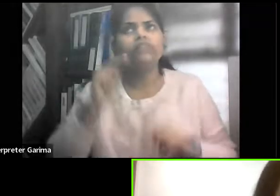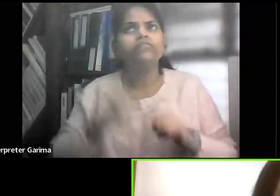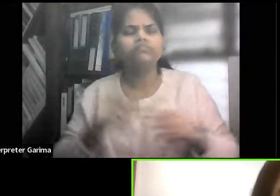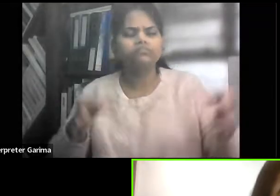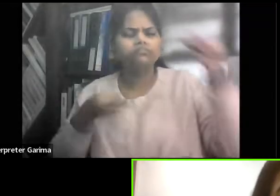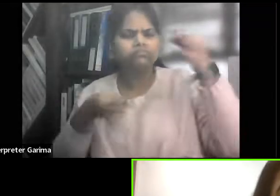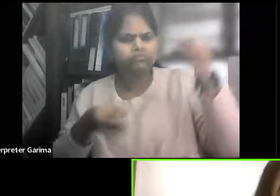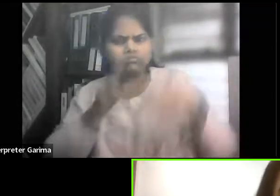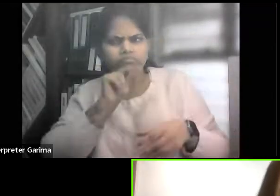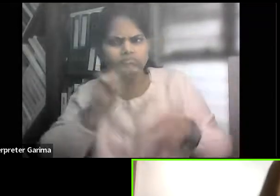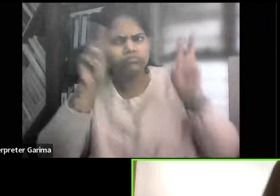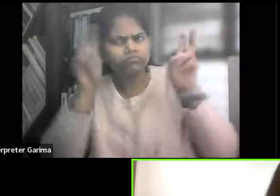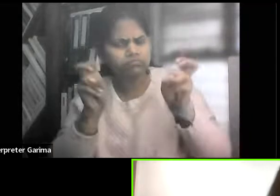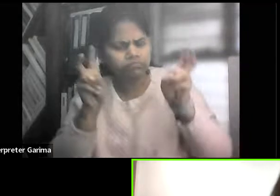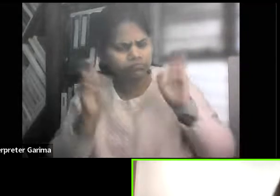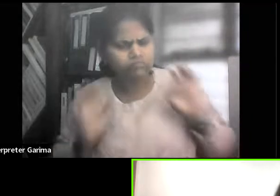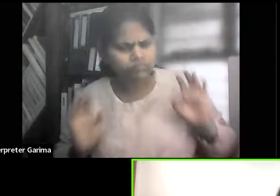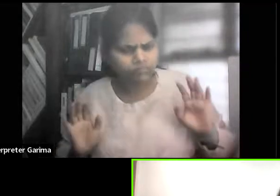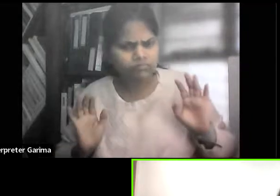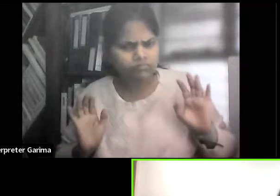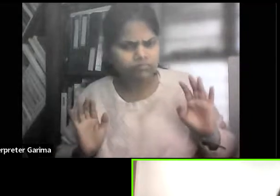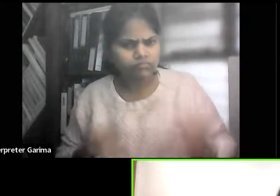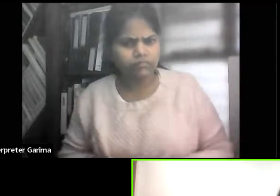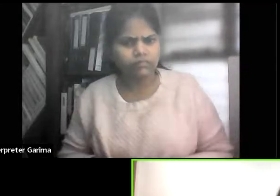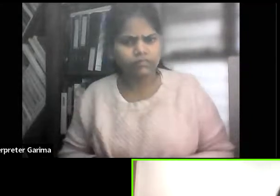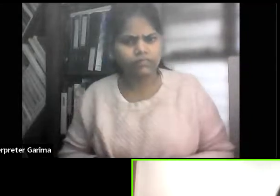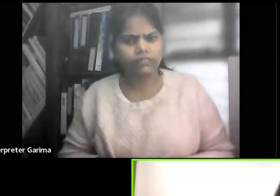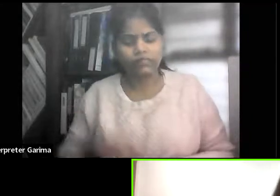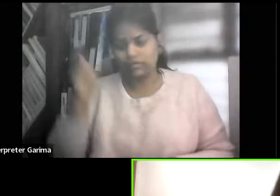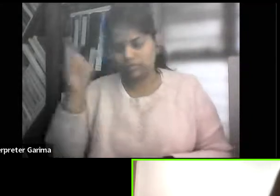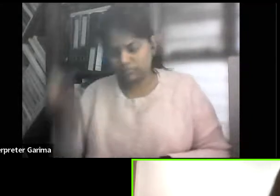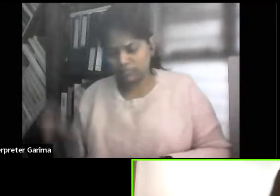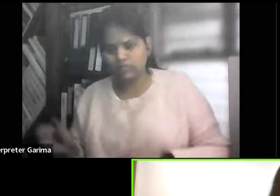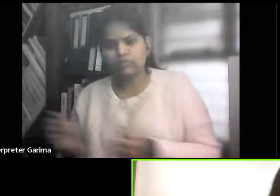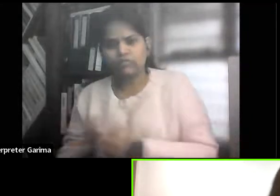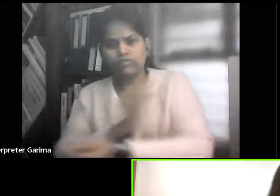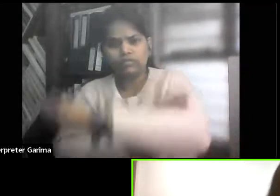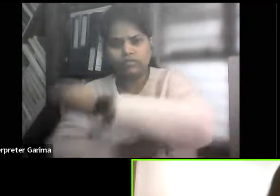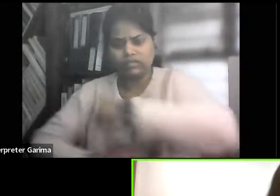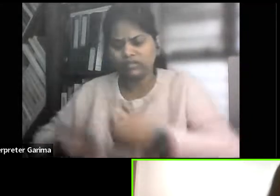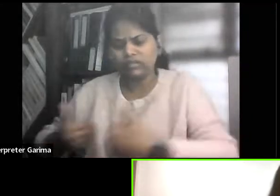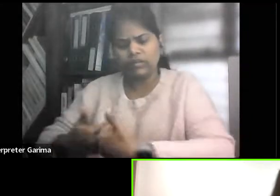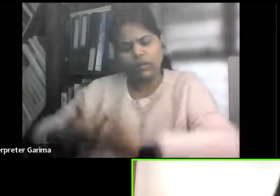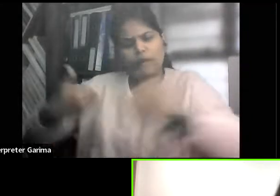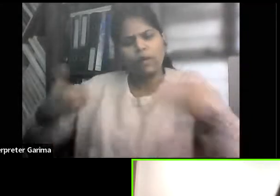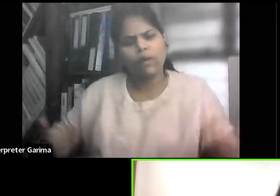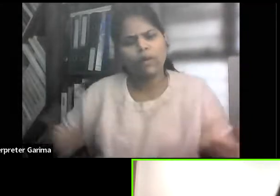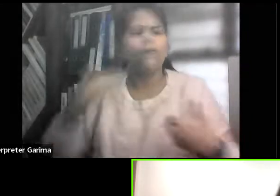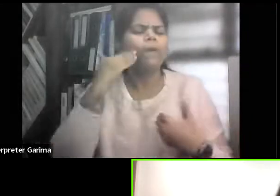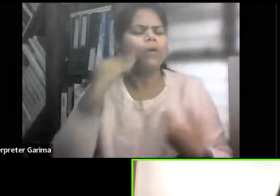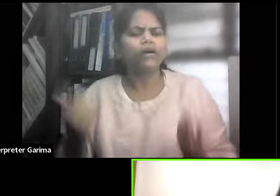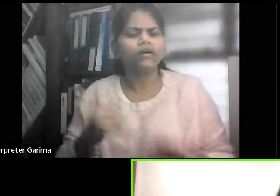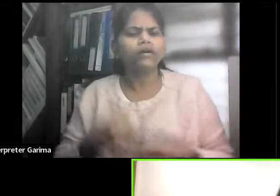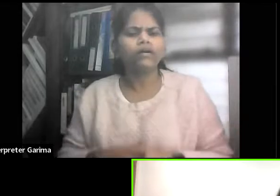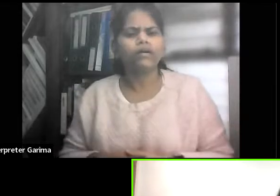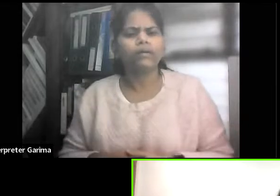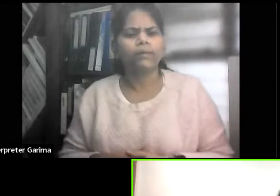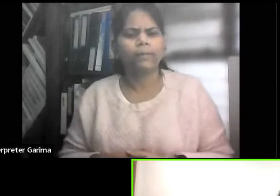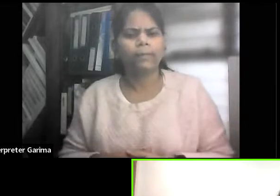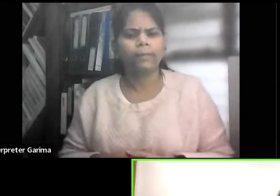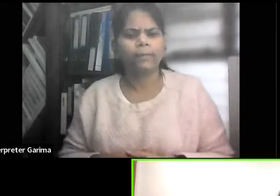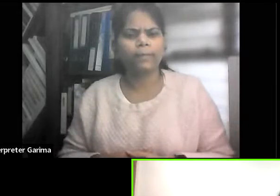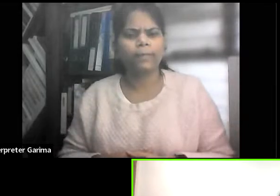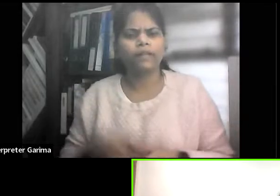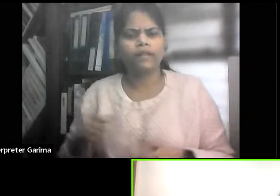seems comprehensible how and why people with disability were discriminated against and deprived of the